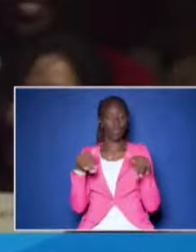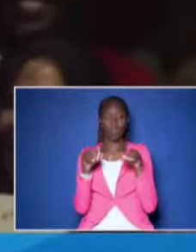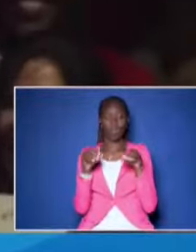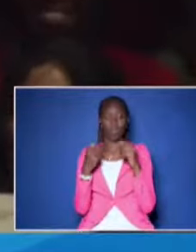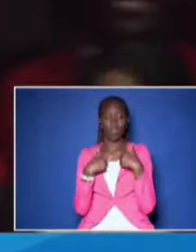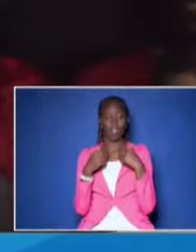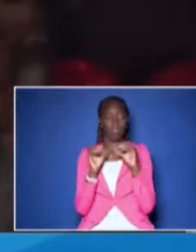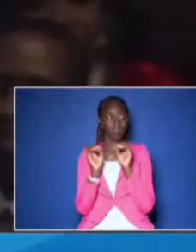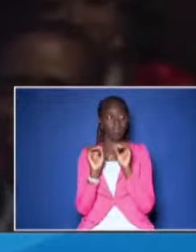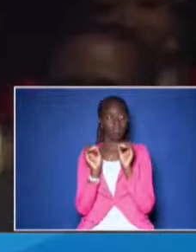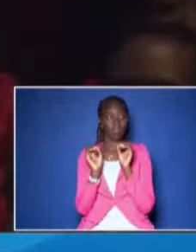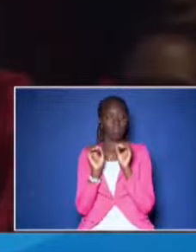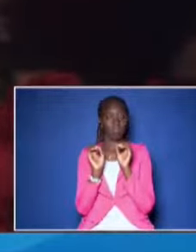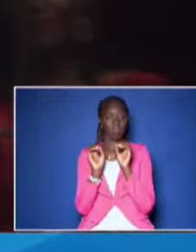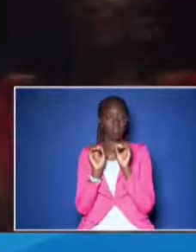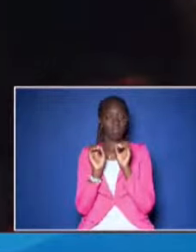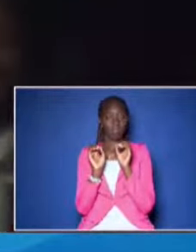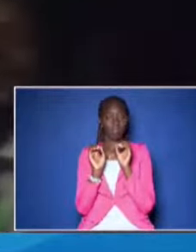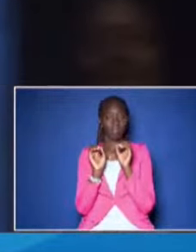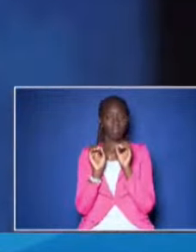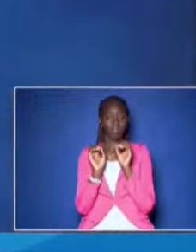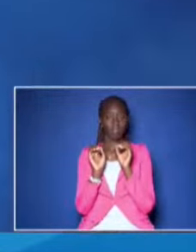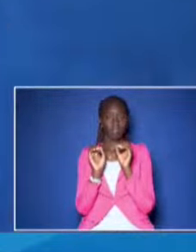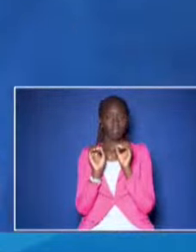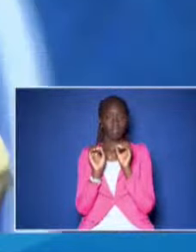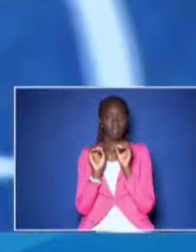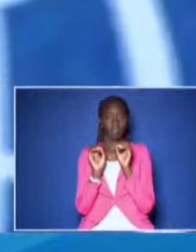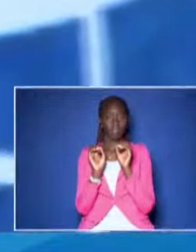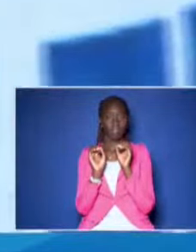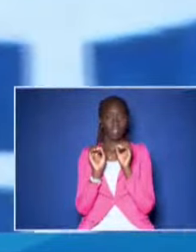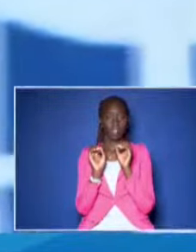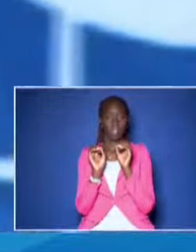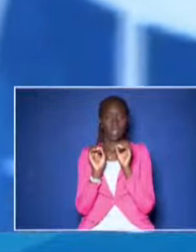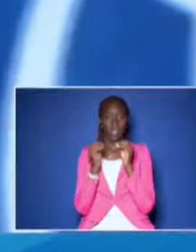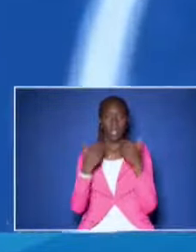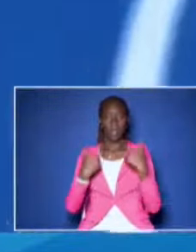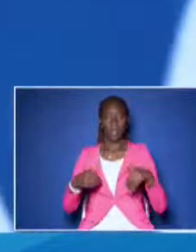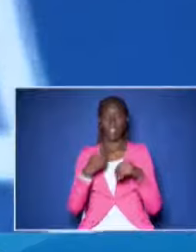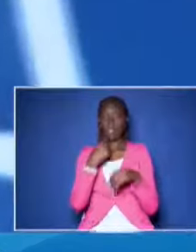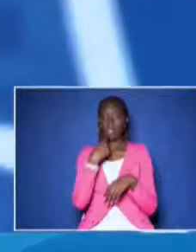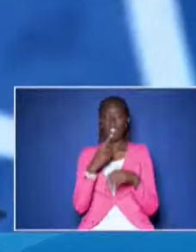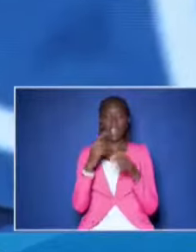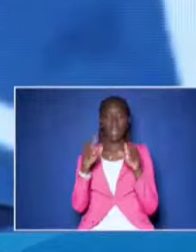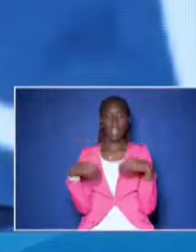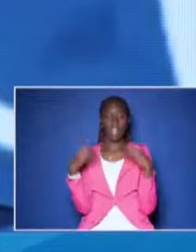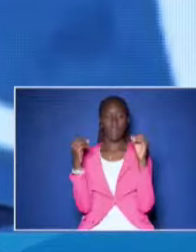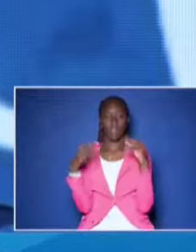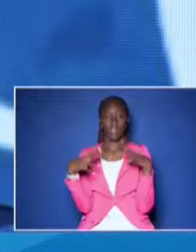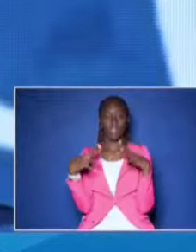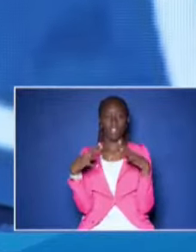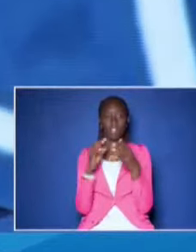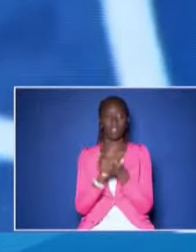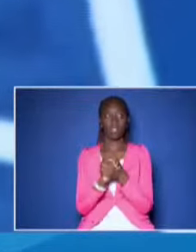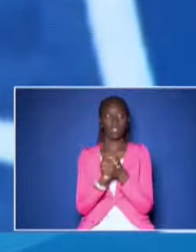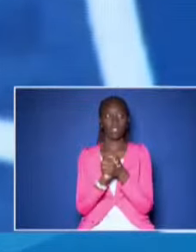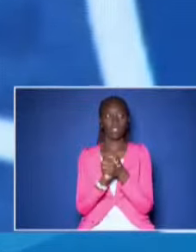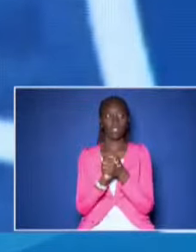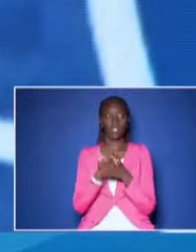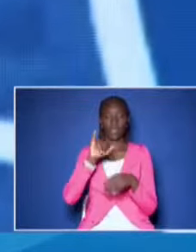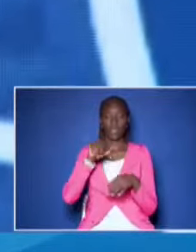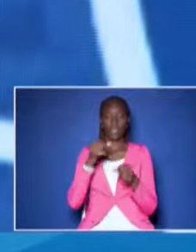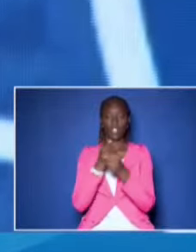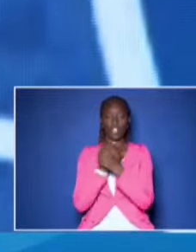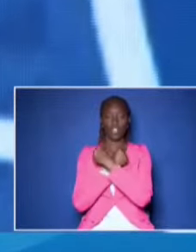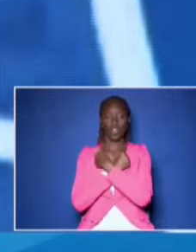yes sir somebody say hallelujah hallu John chapter